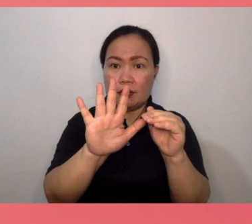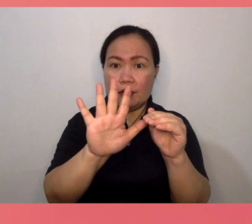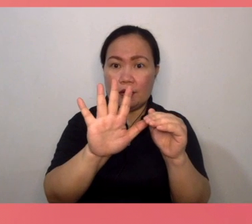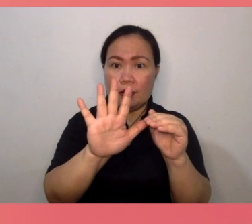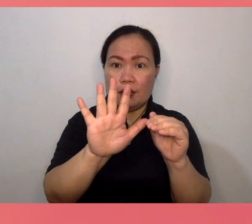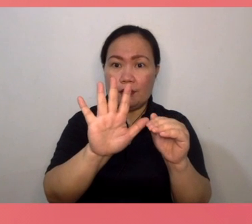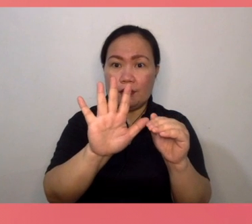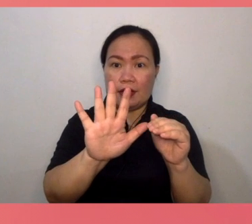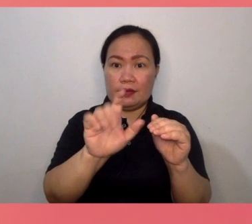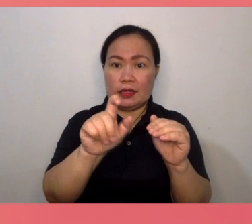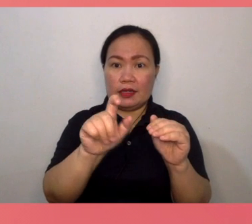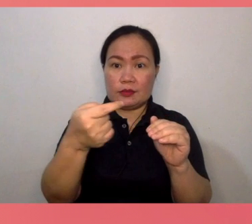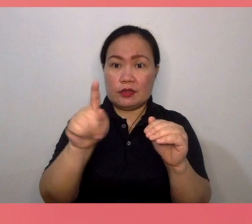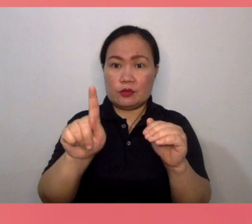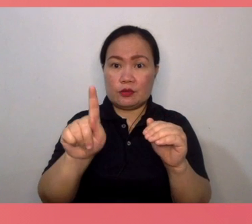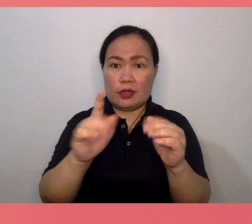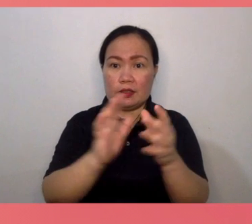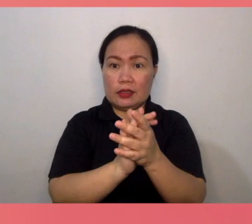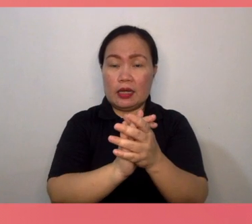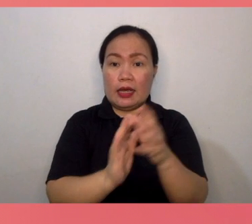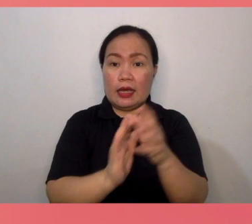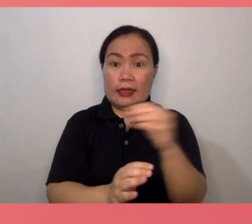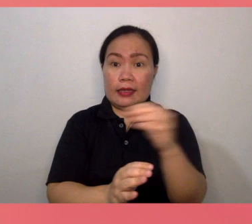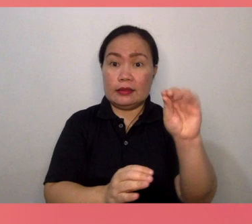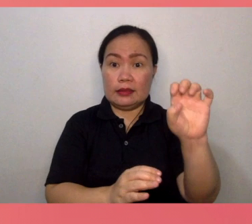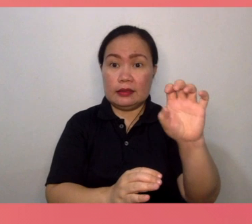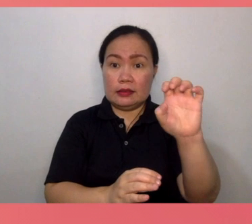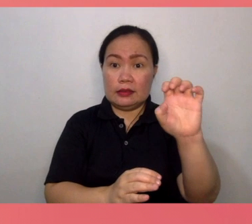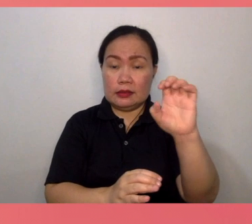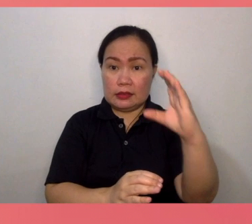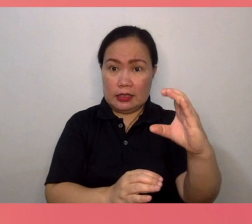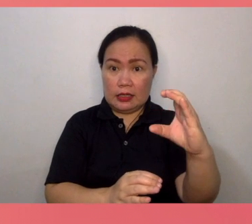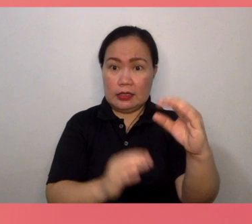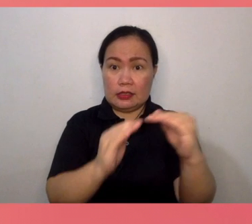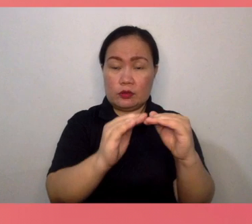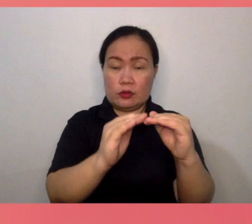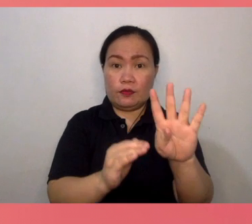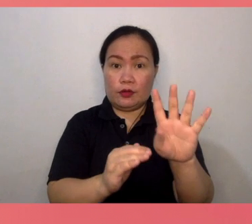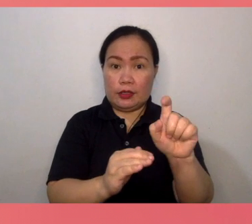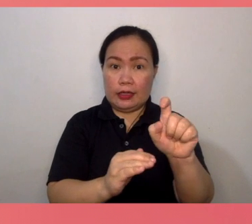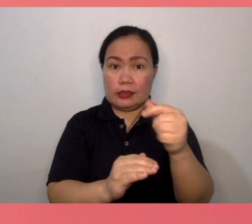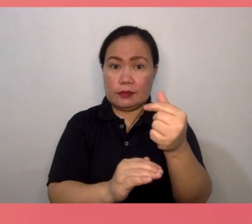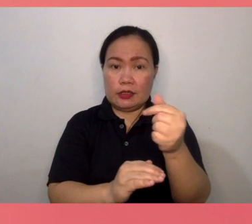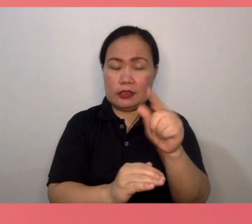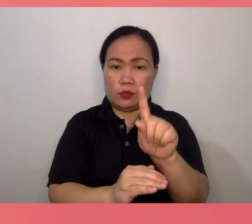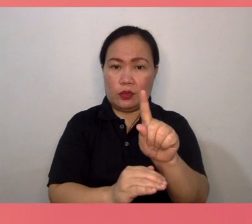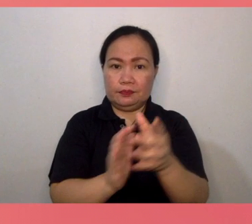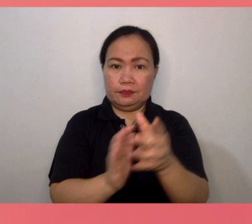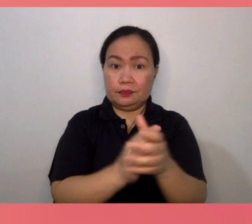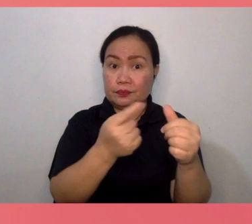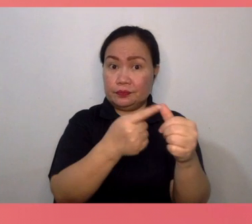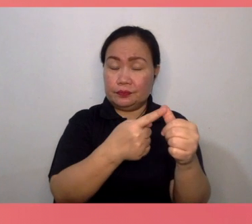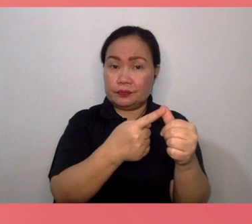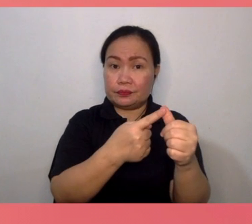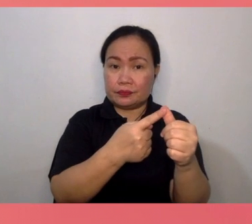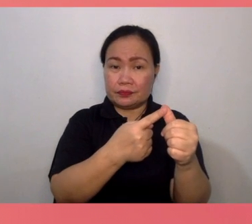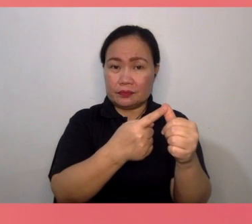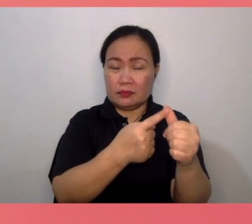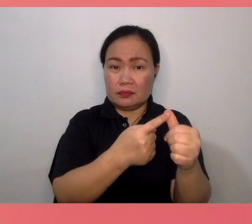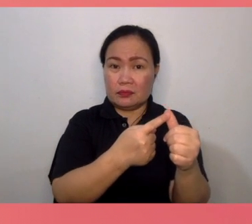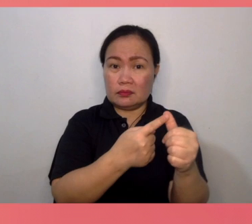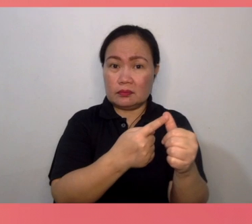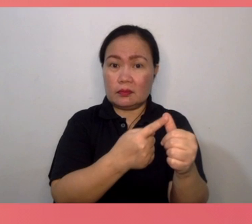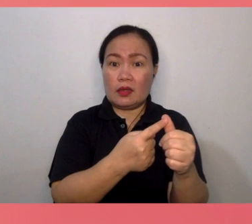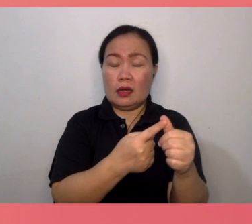and EC is 4x plus 1. So, first step is you have to set up